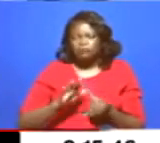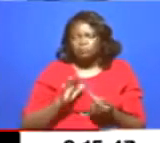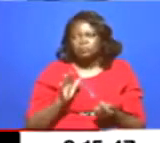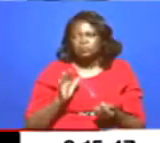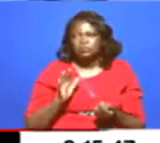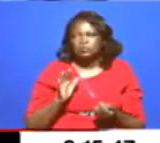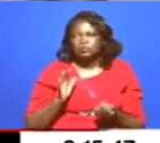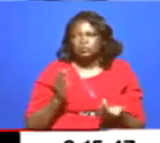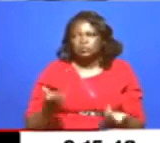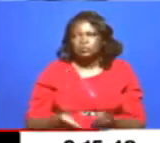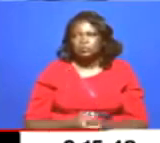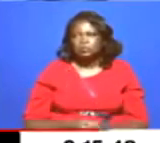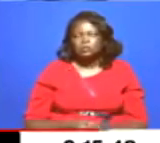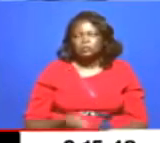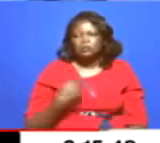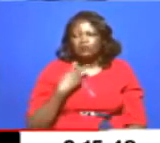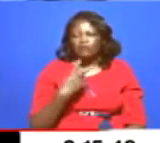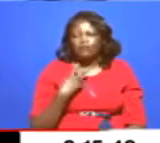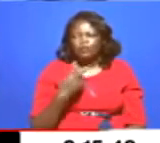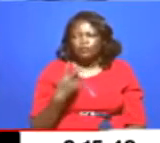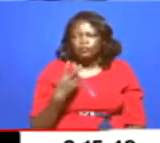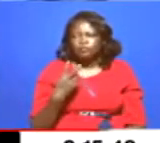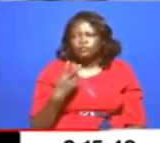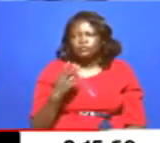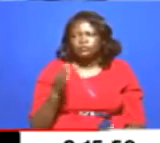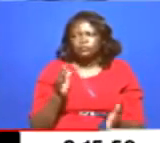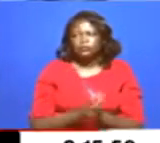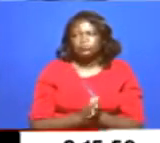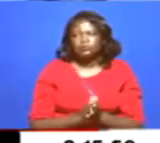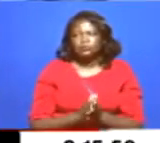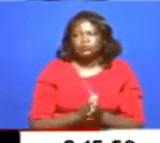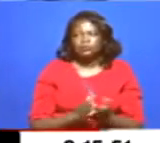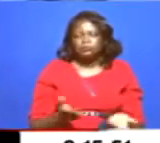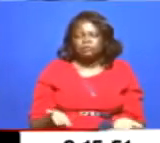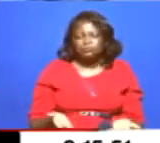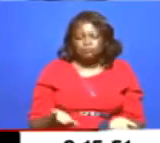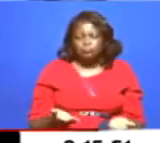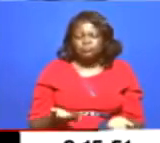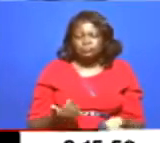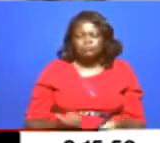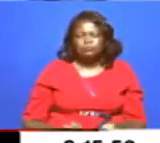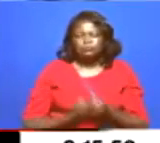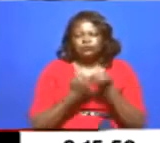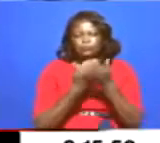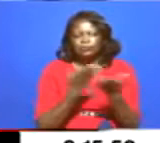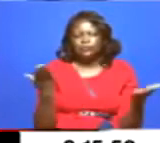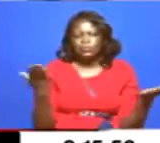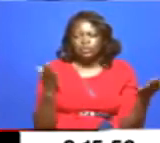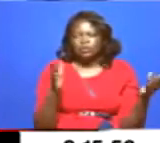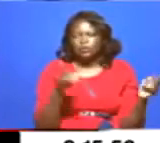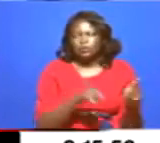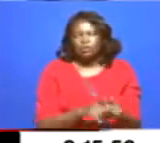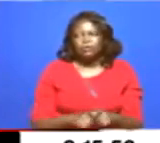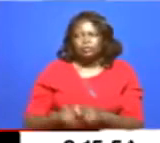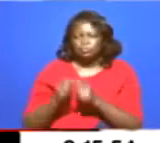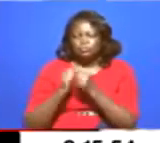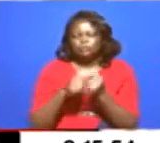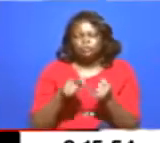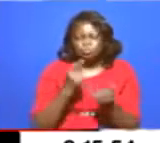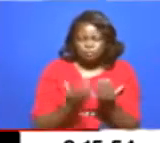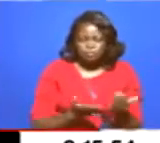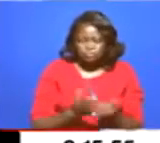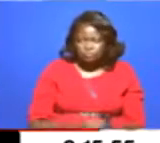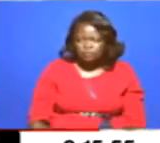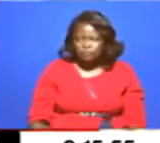the voice, and to be alongside you as together you serve. Through